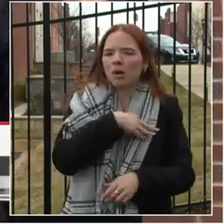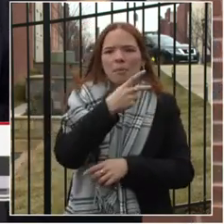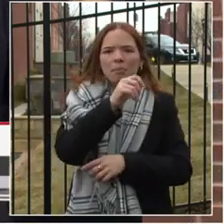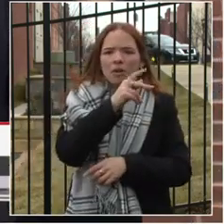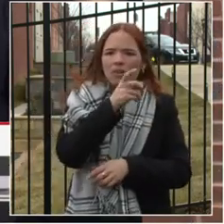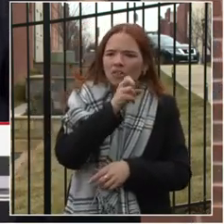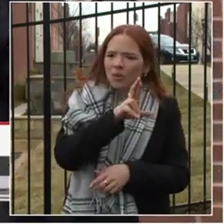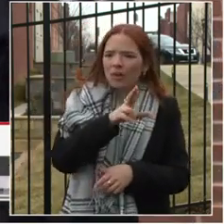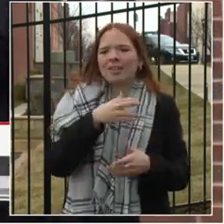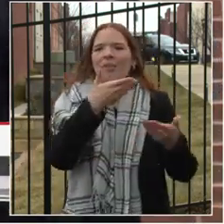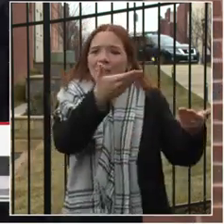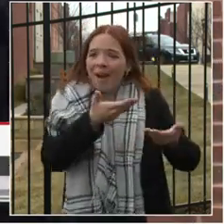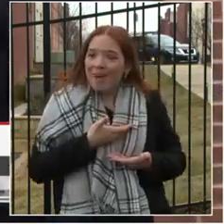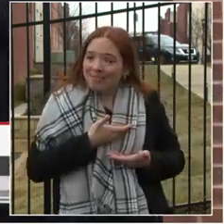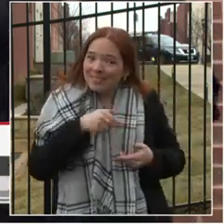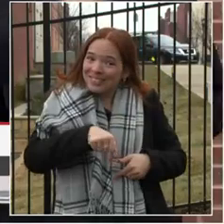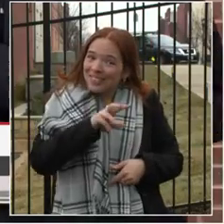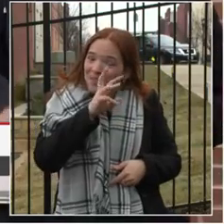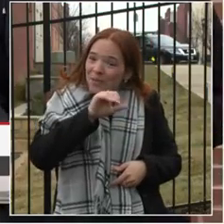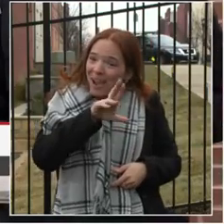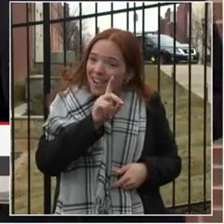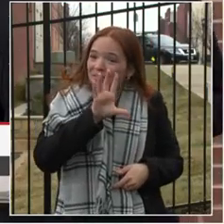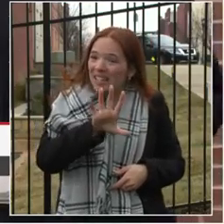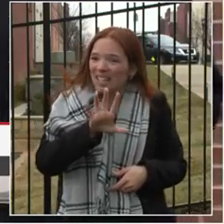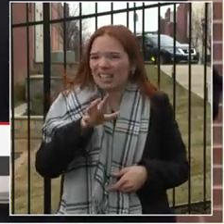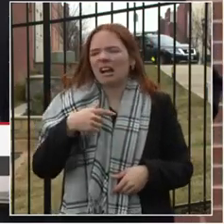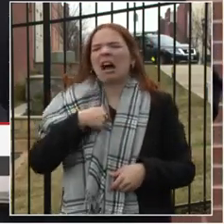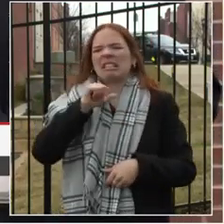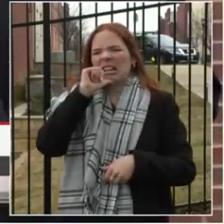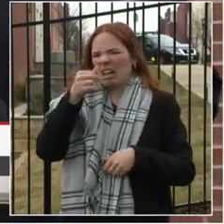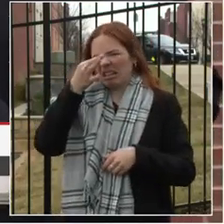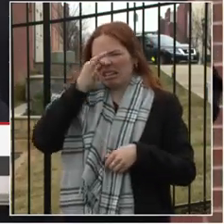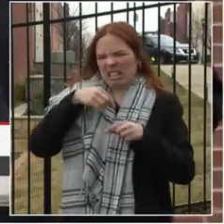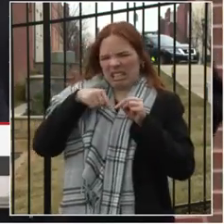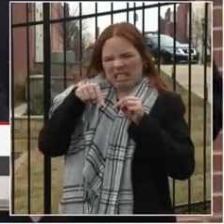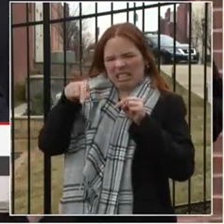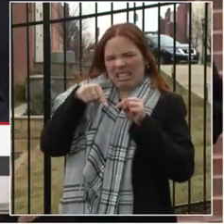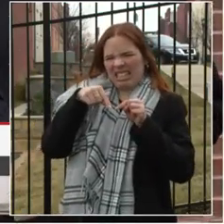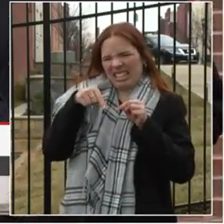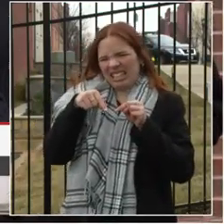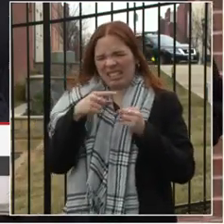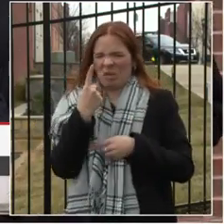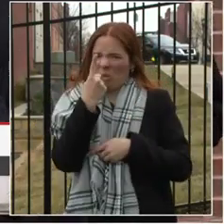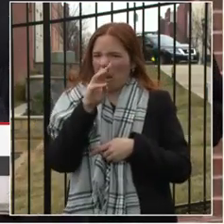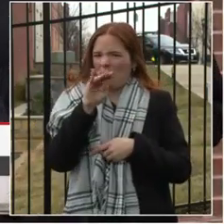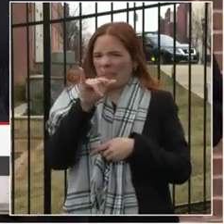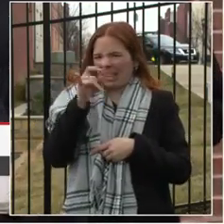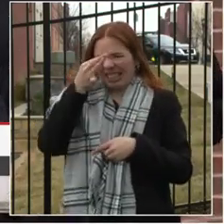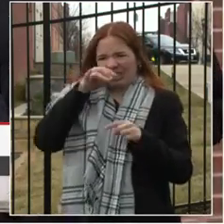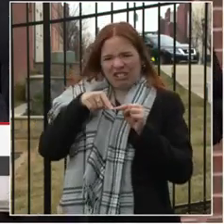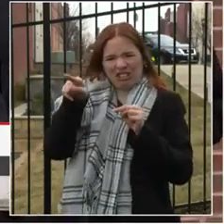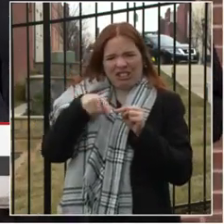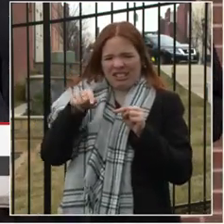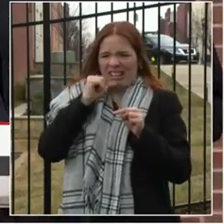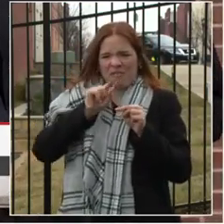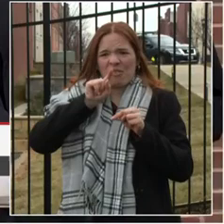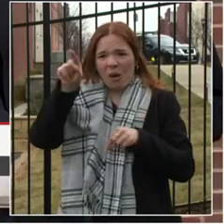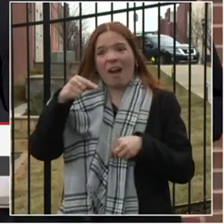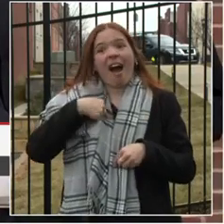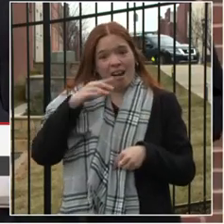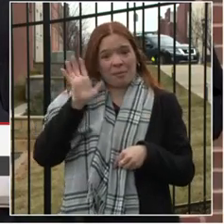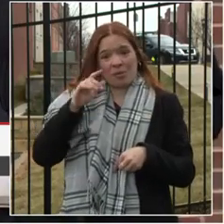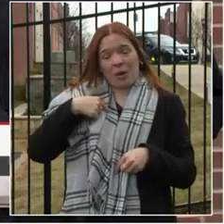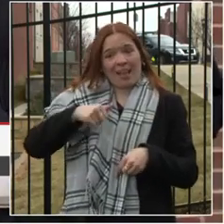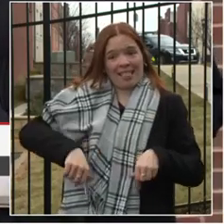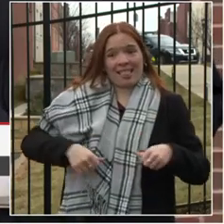here. In fact, I'm less than a mile from here. And having grown up in this neighborhood, I remember